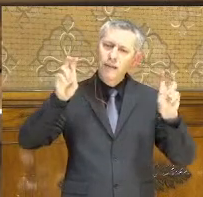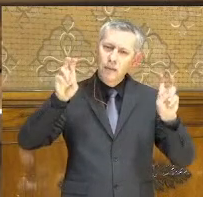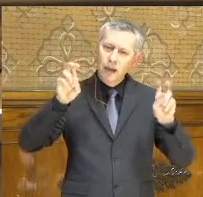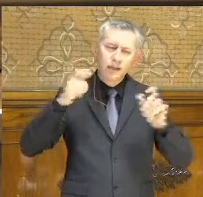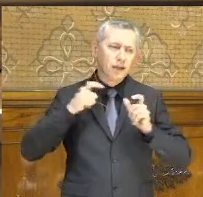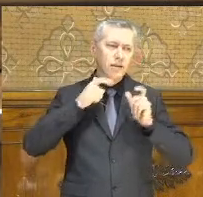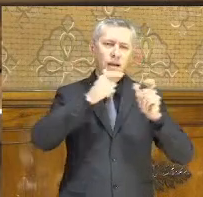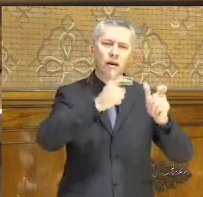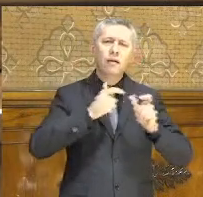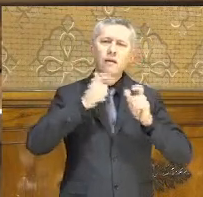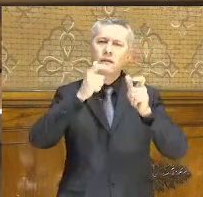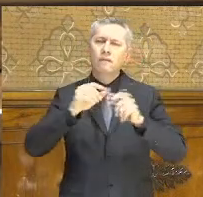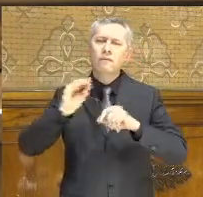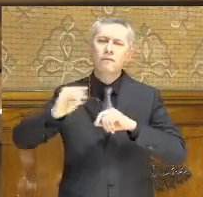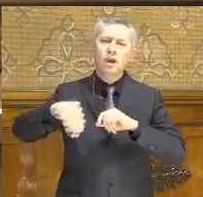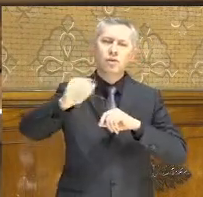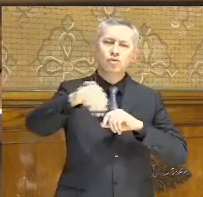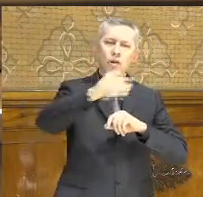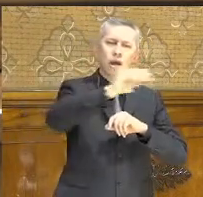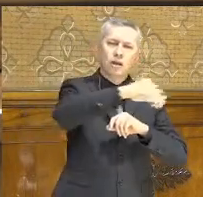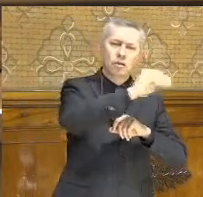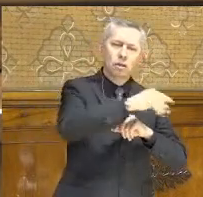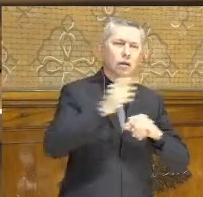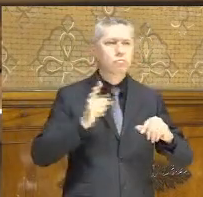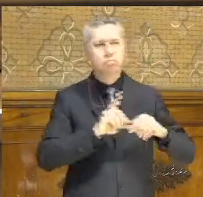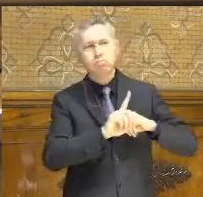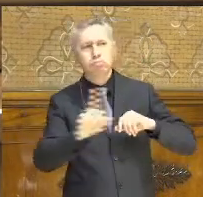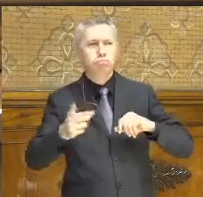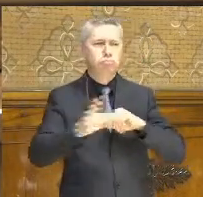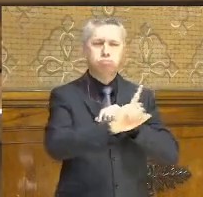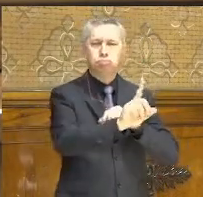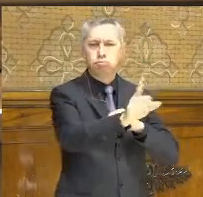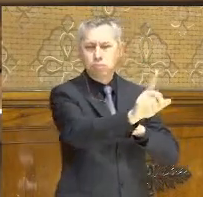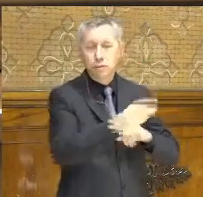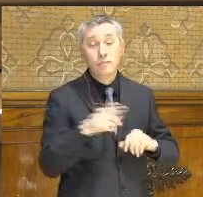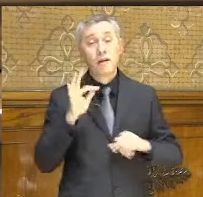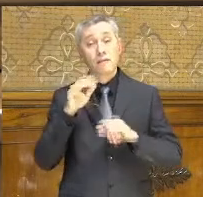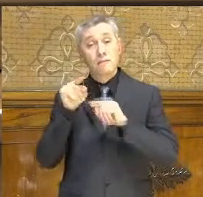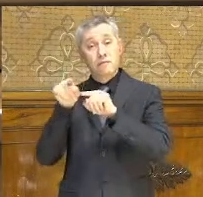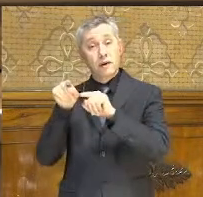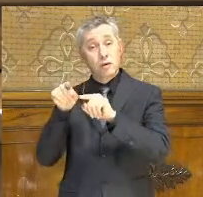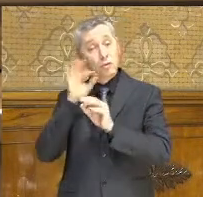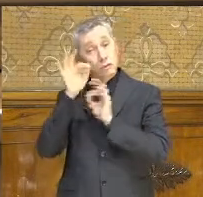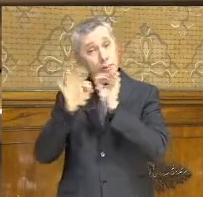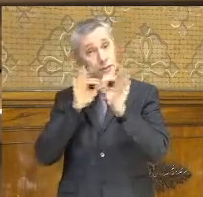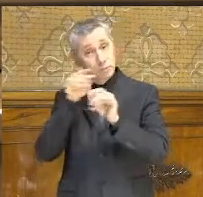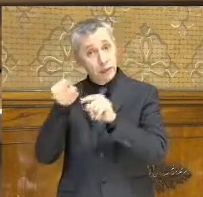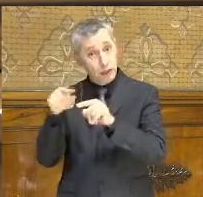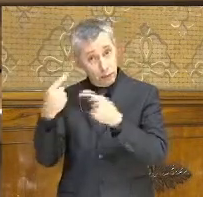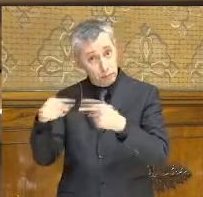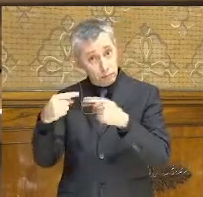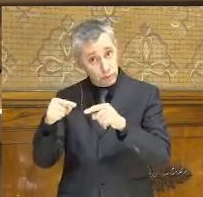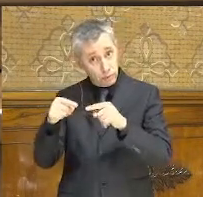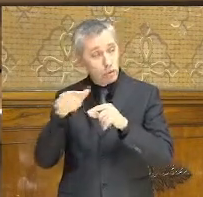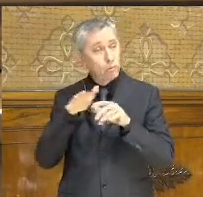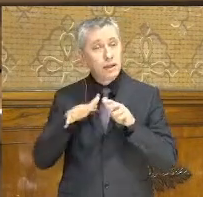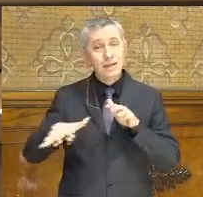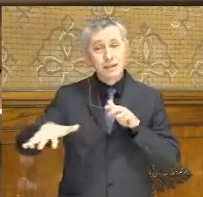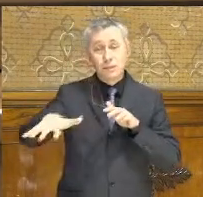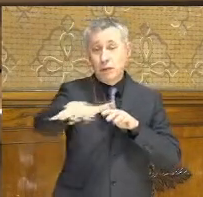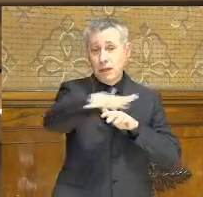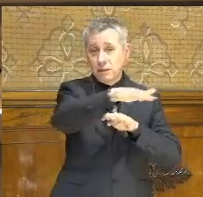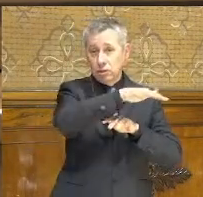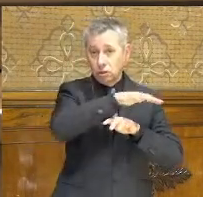used. And Fanon is talking about this particular bounded space